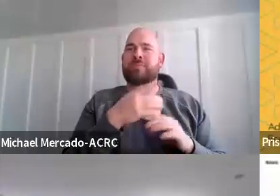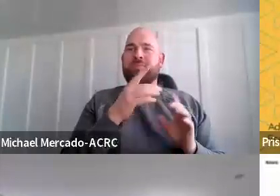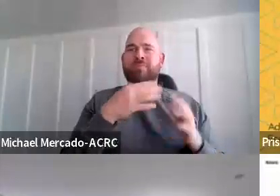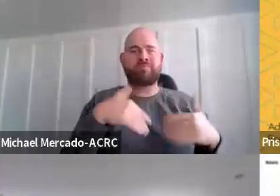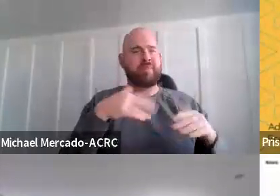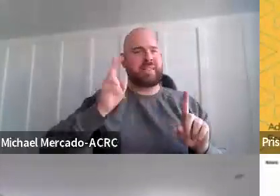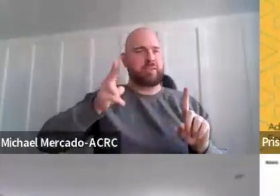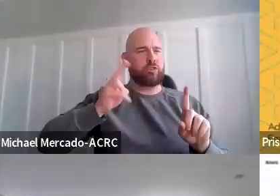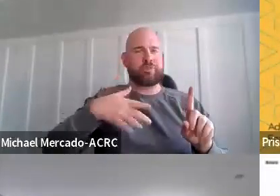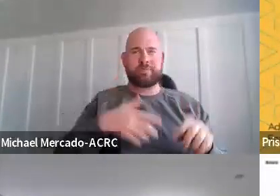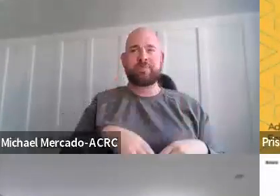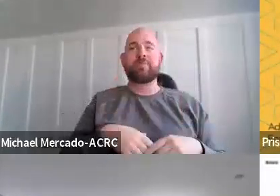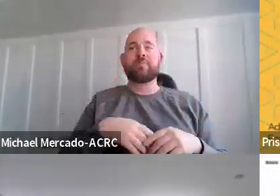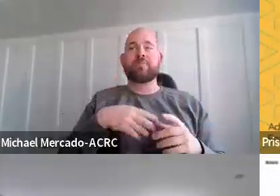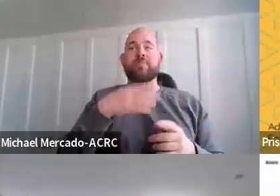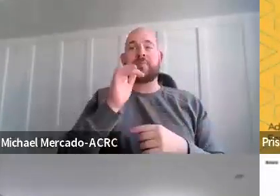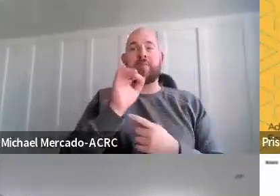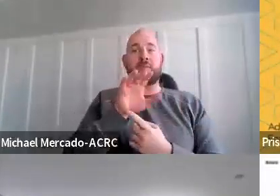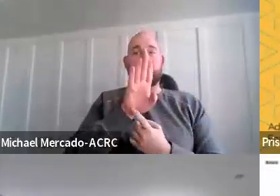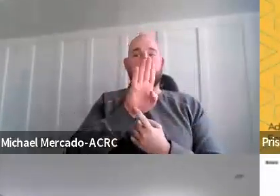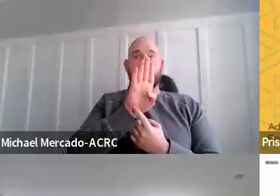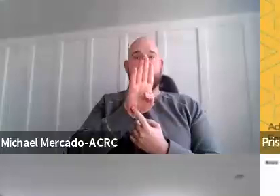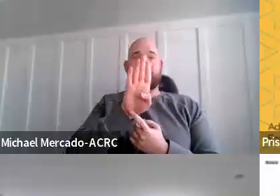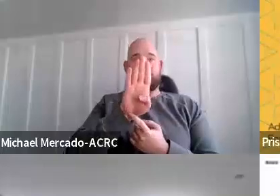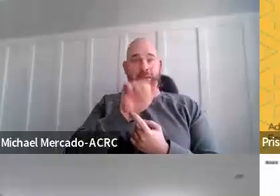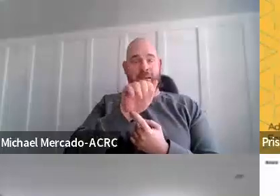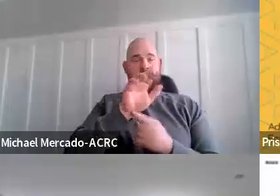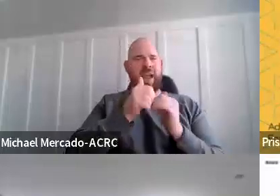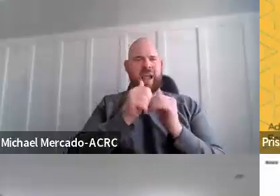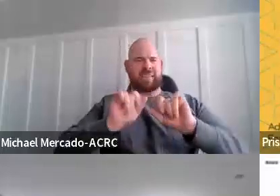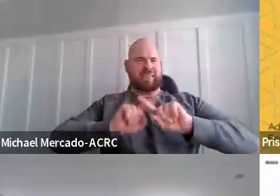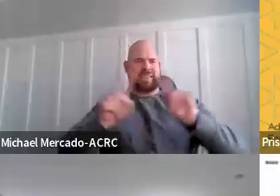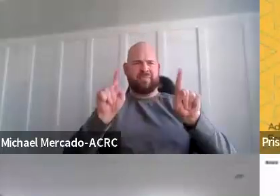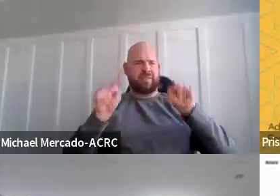and a culture within that language. So there's a lot of history there.